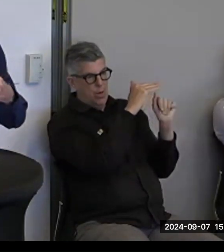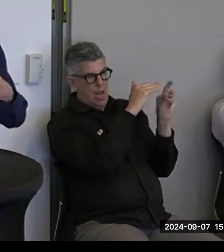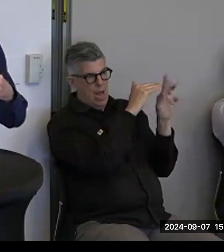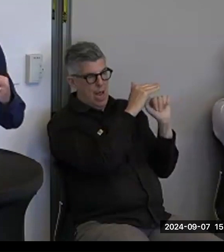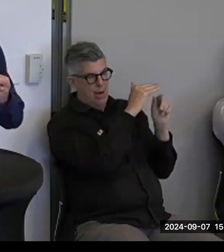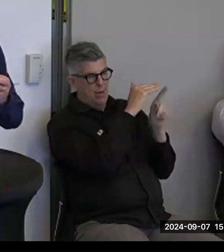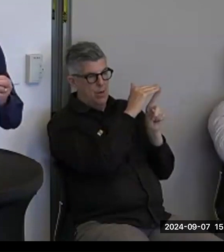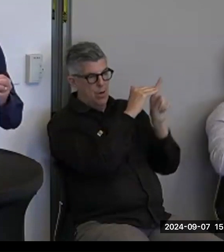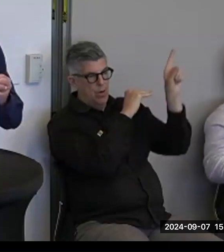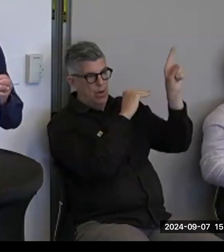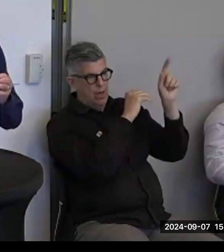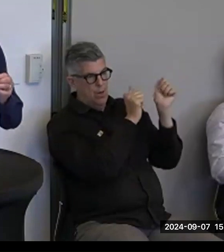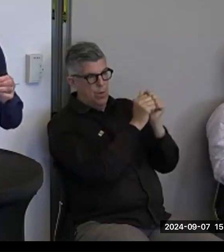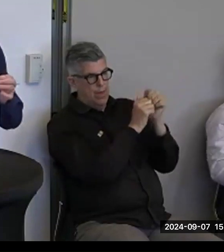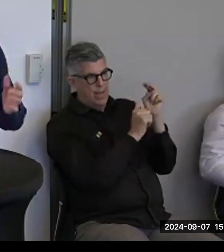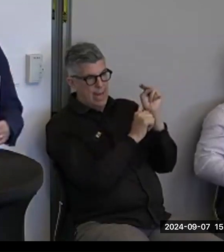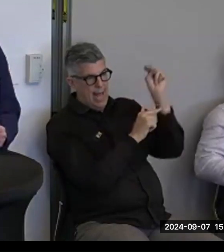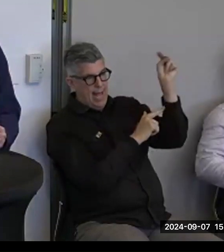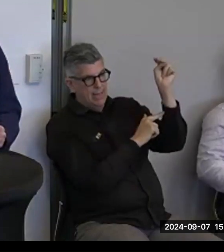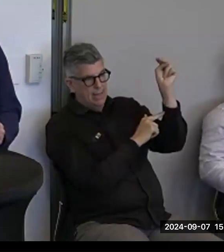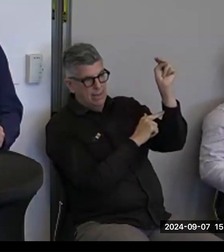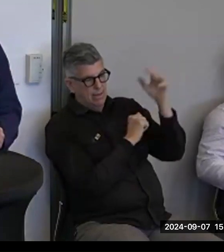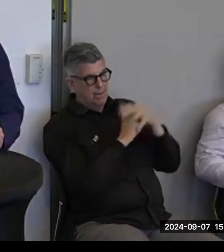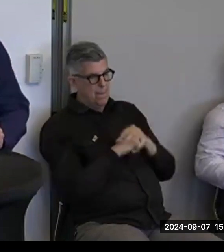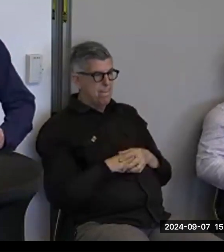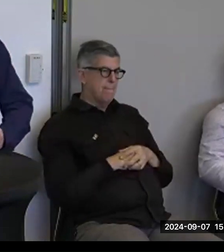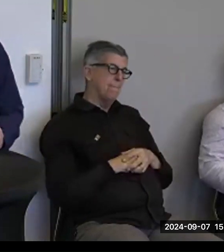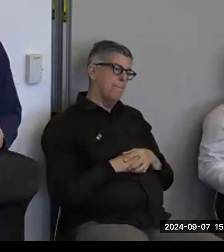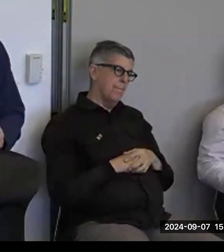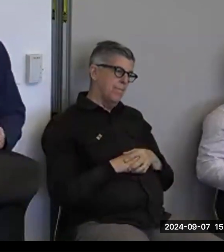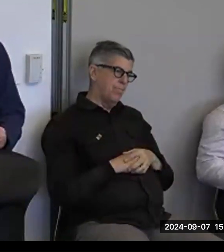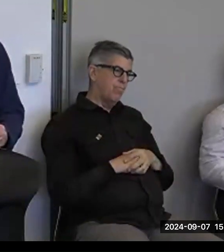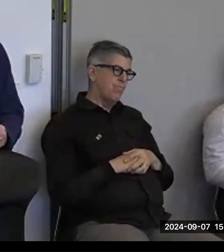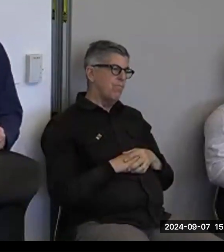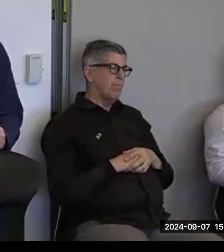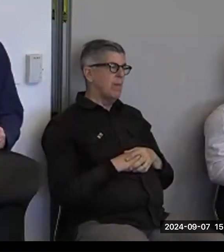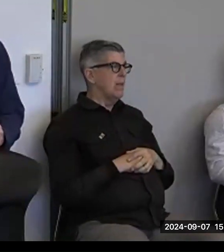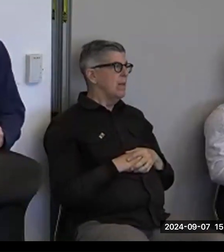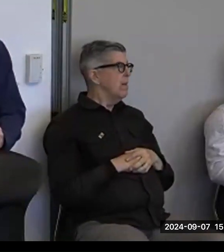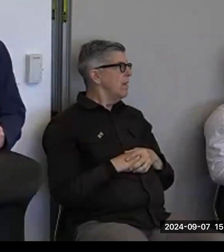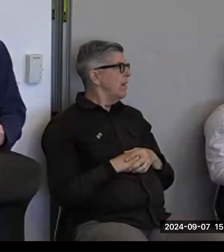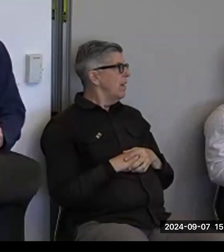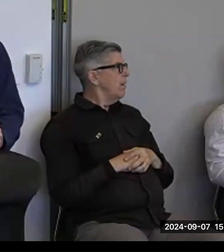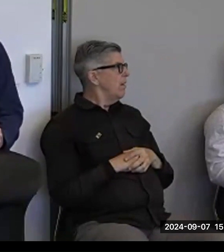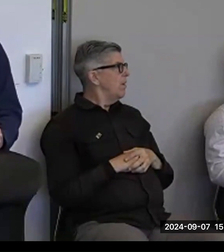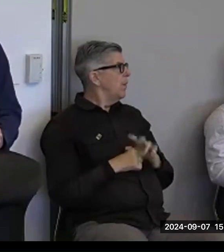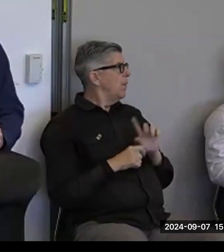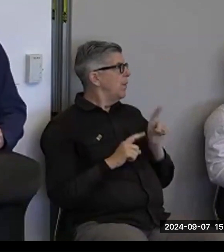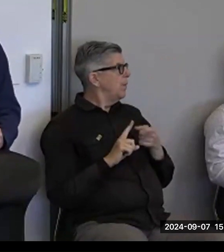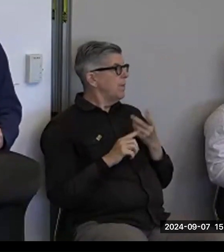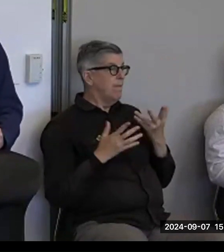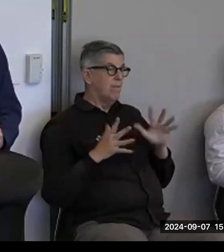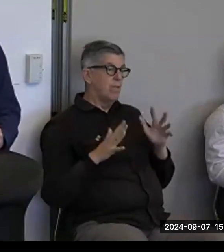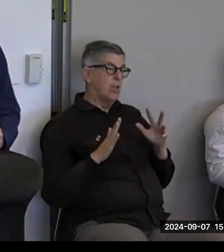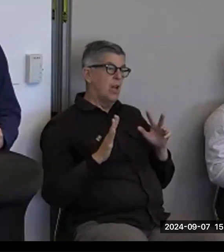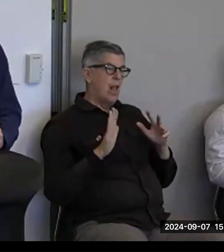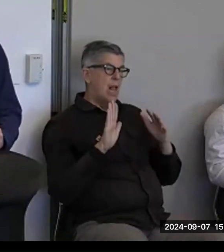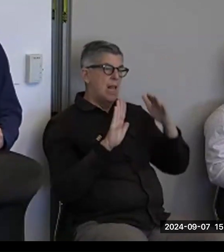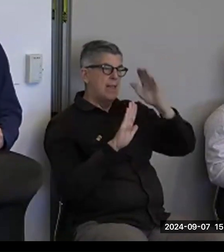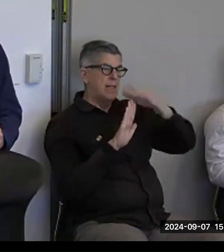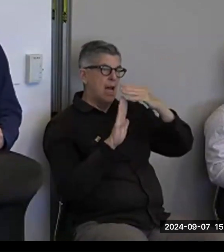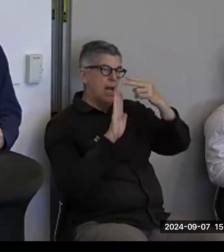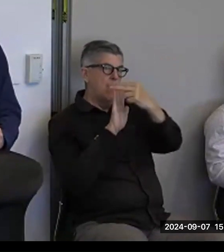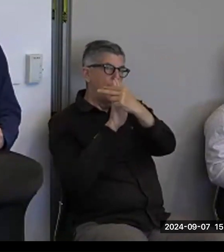an N above it. First thing I'm going to do after I've looked at the top of my map is I'm going to put my